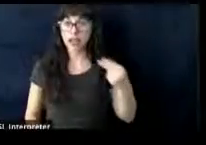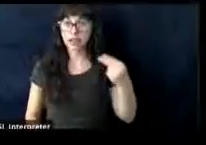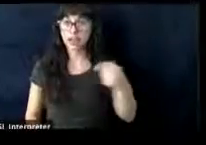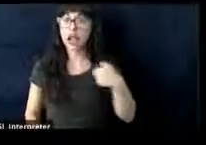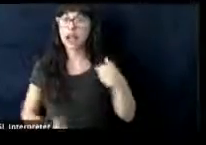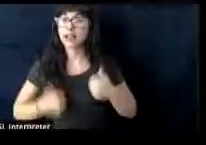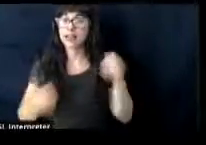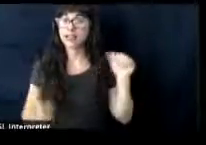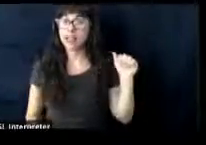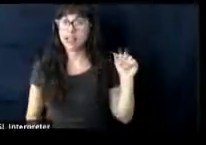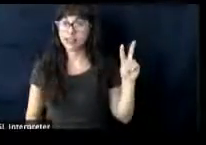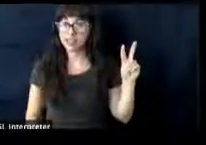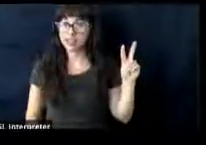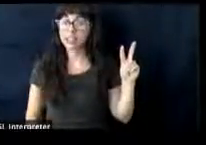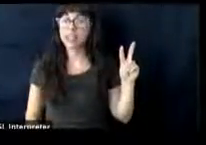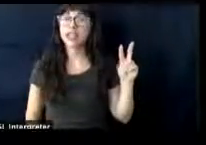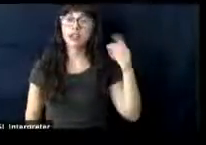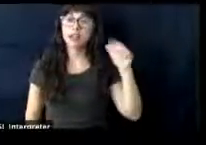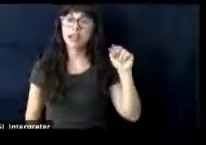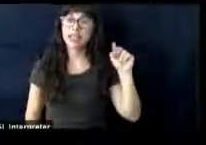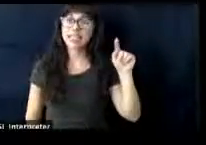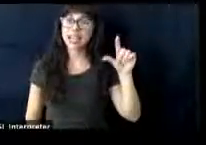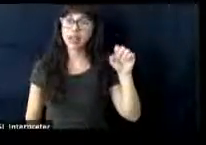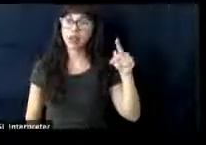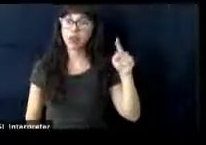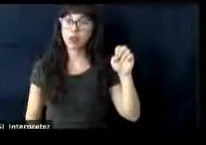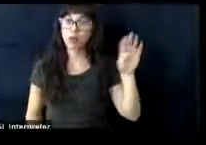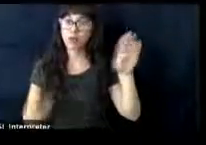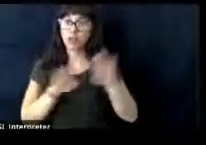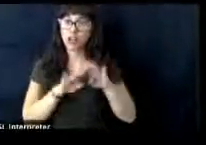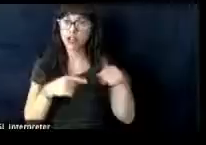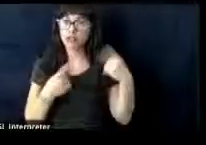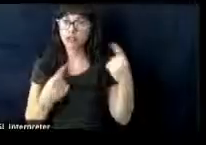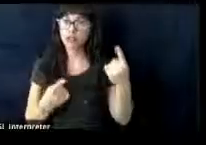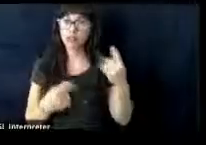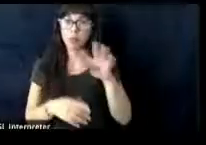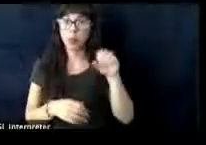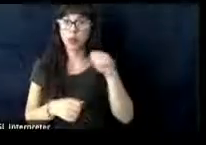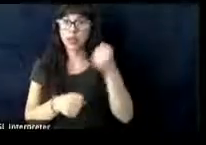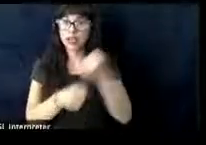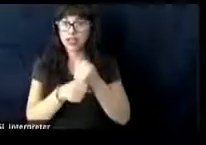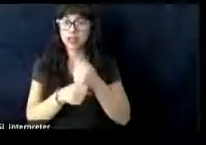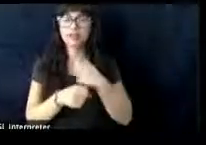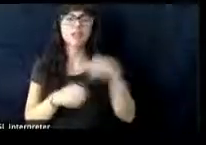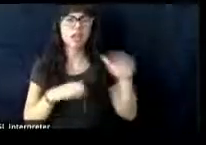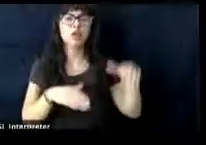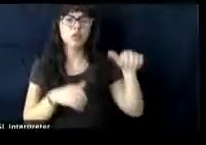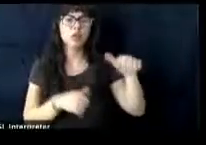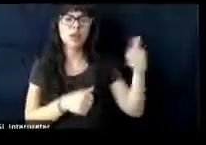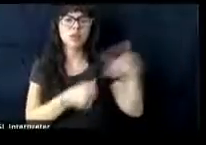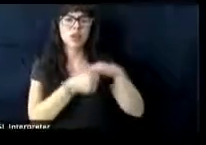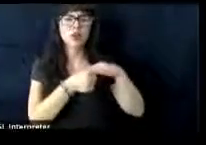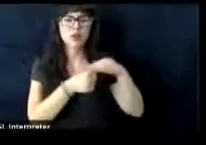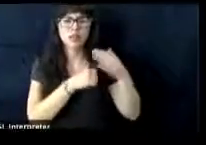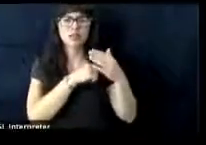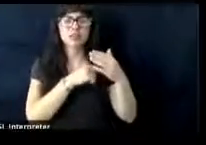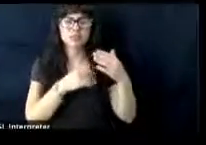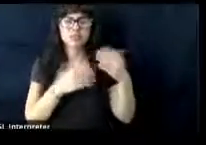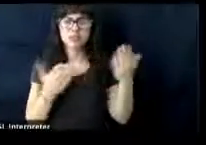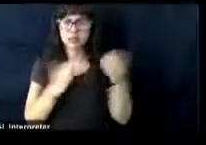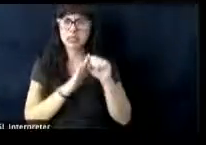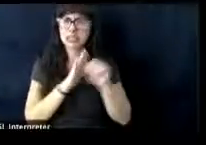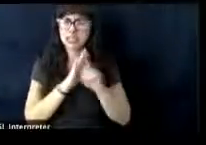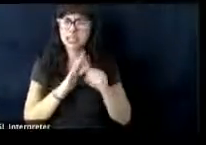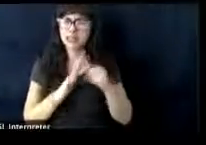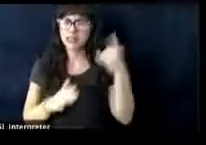Antelope Valley for 4 decades now. I grew up in another part of the country in California, but I've been here for